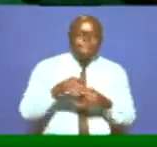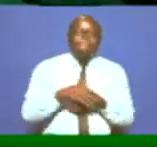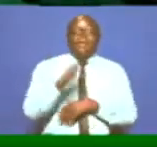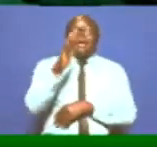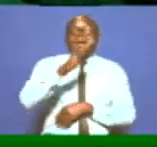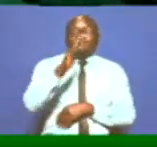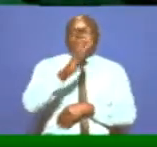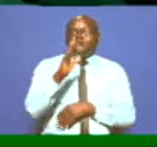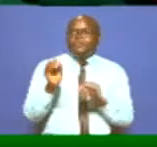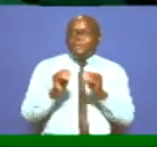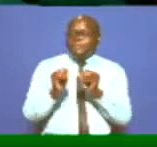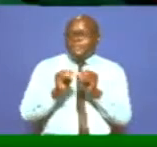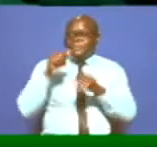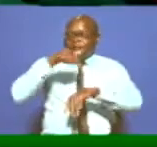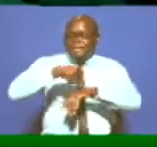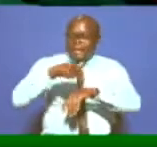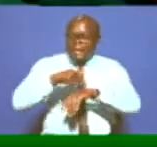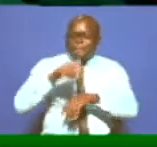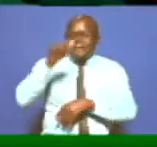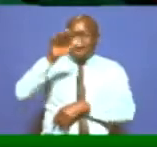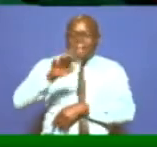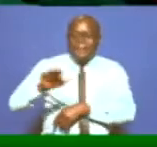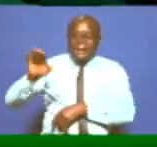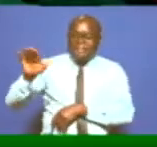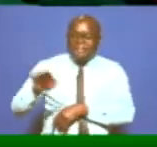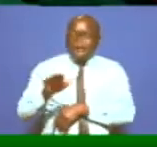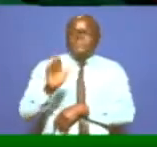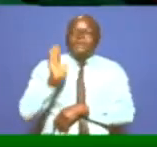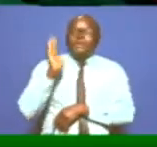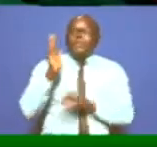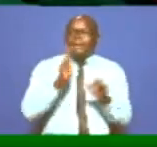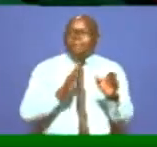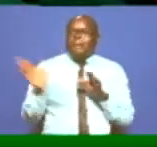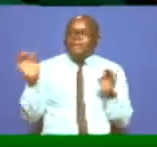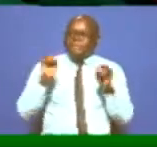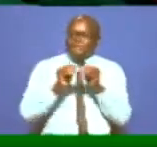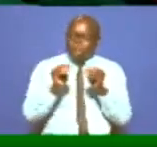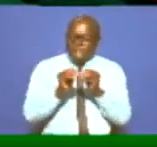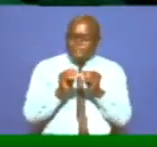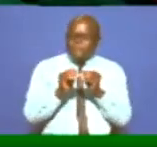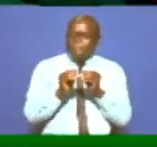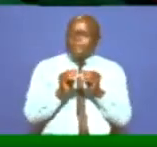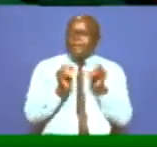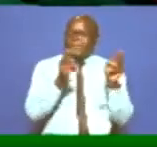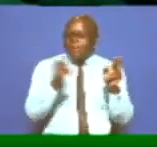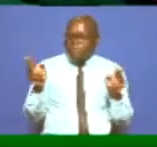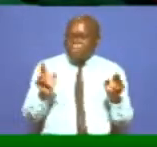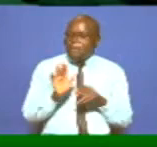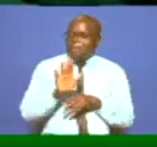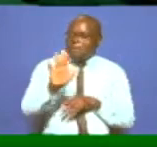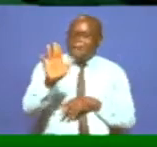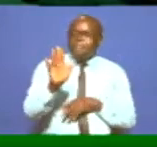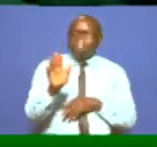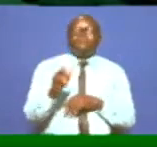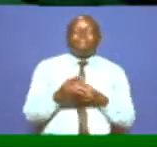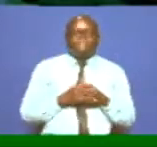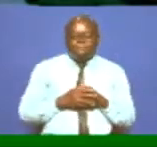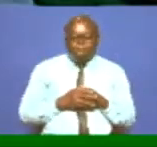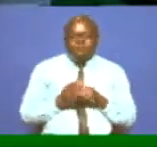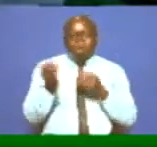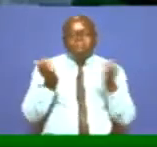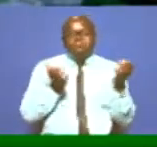afternoon sitting, when the House is again set to sit during today's